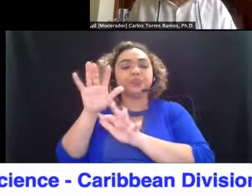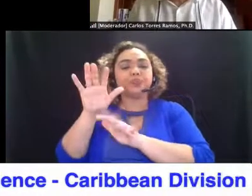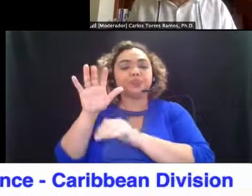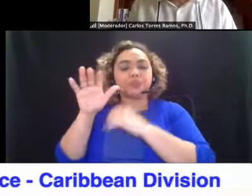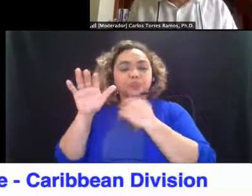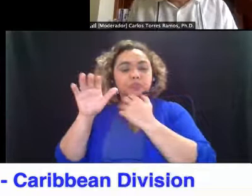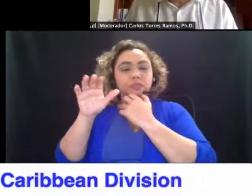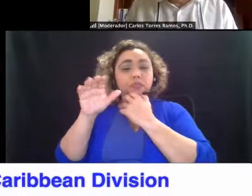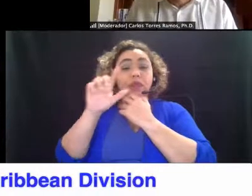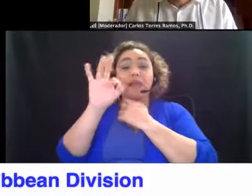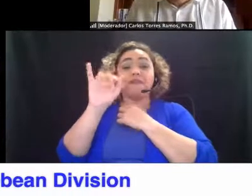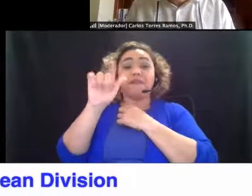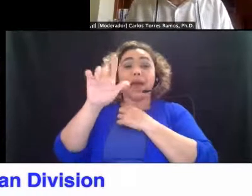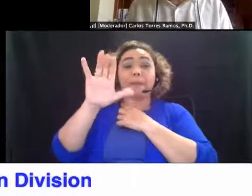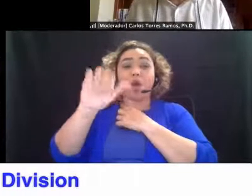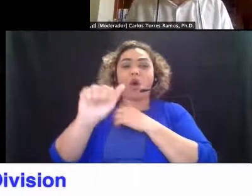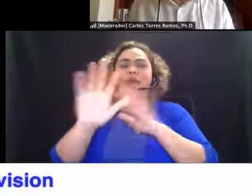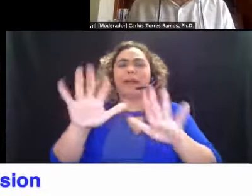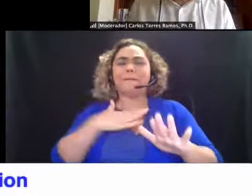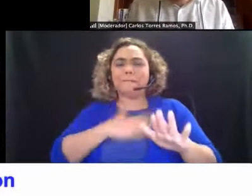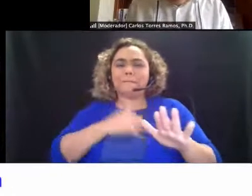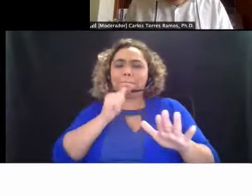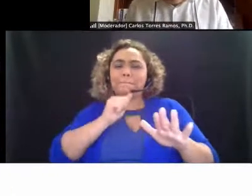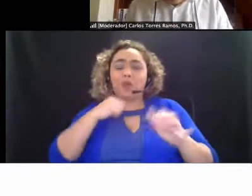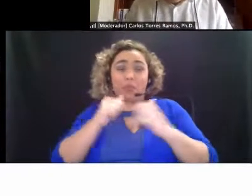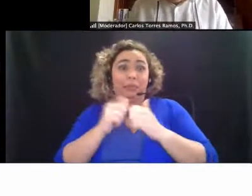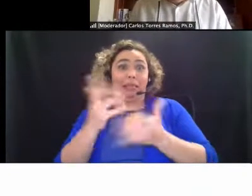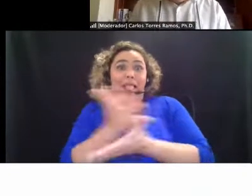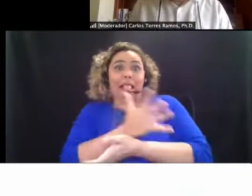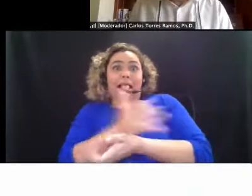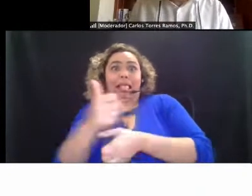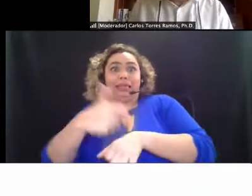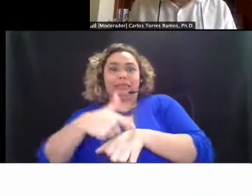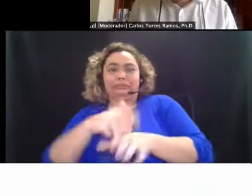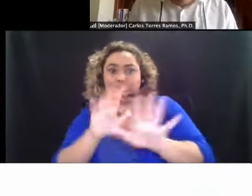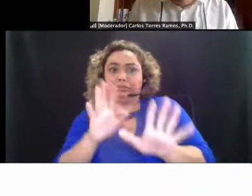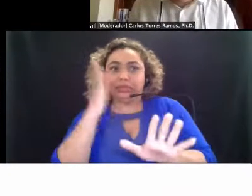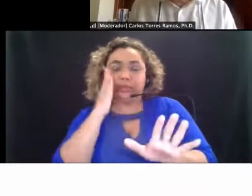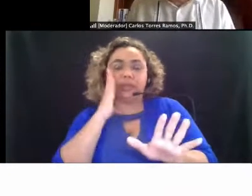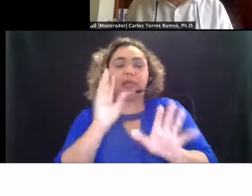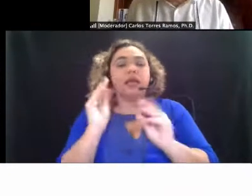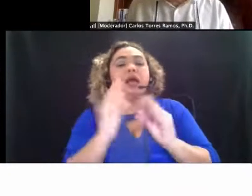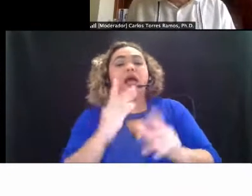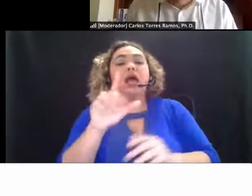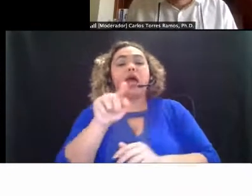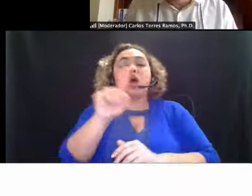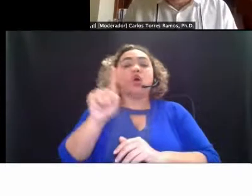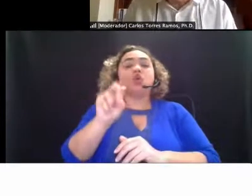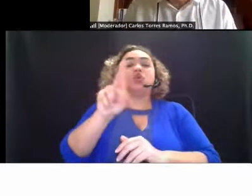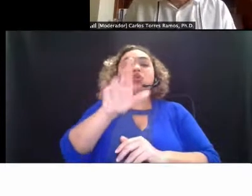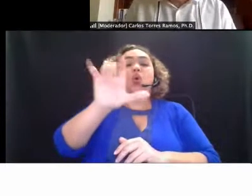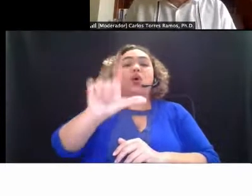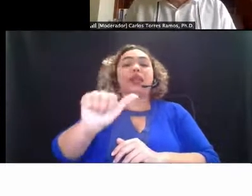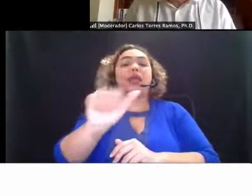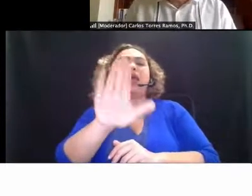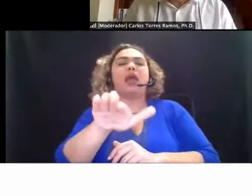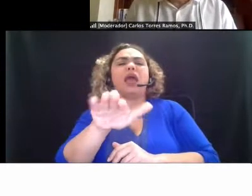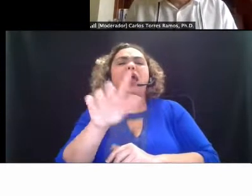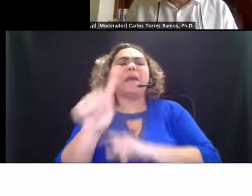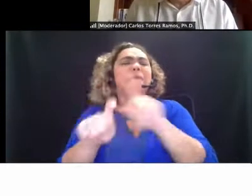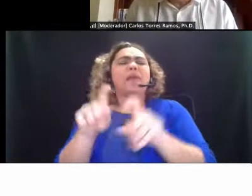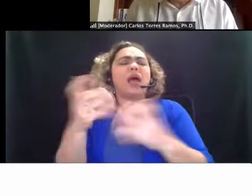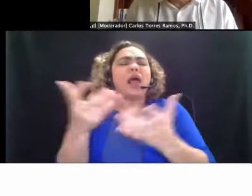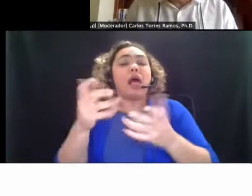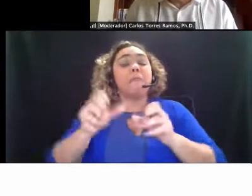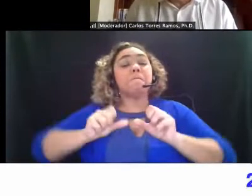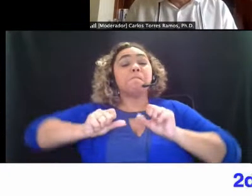to Fabiola. So please bear with me. Dr. Zorilla, people are asking about the